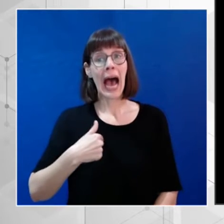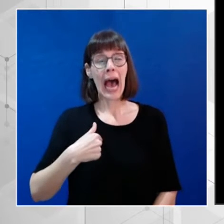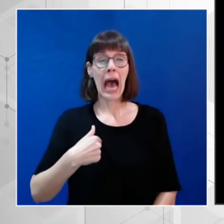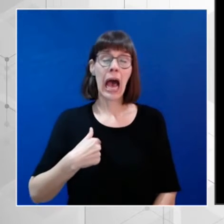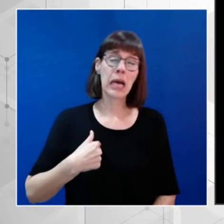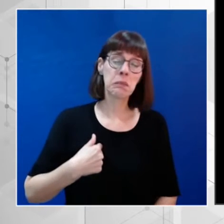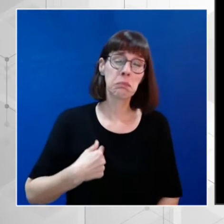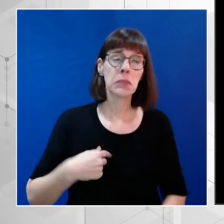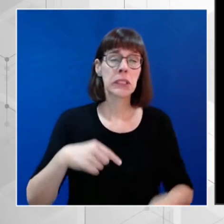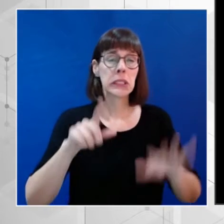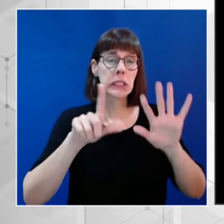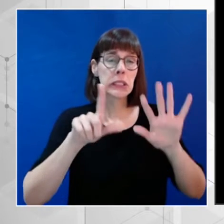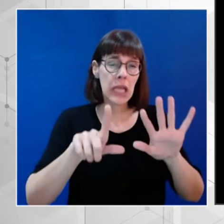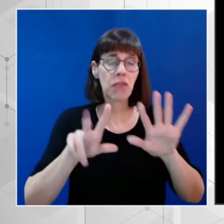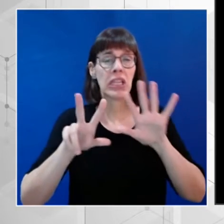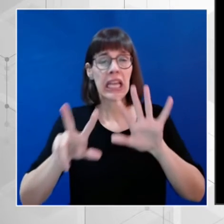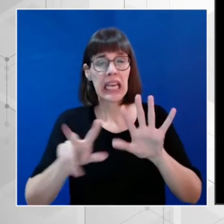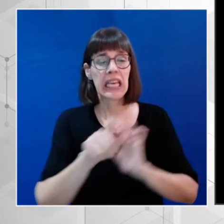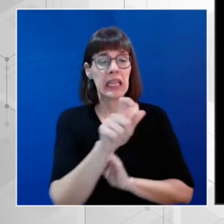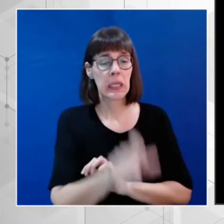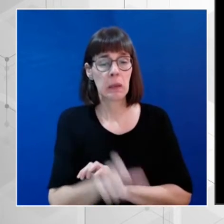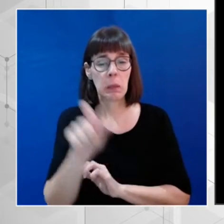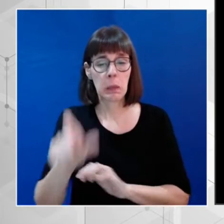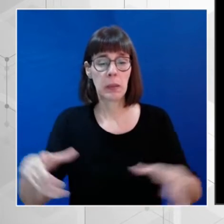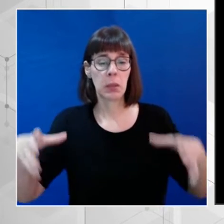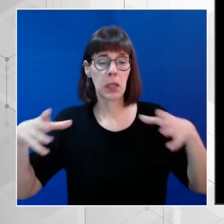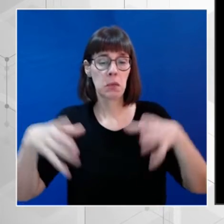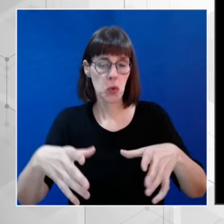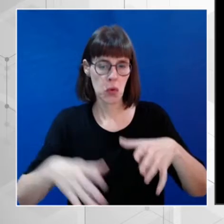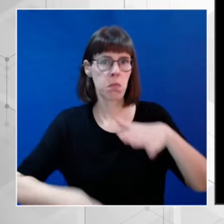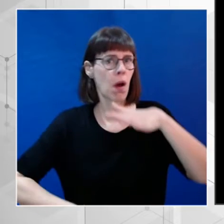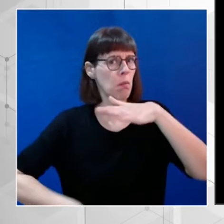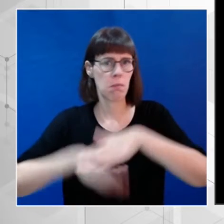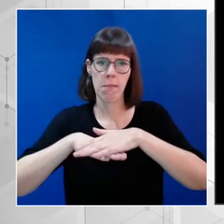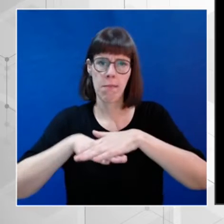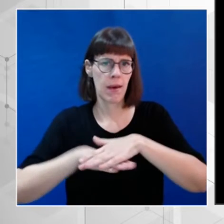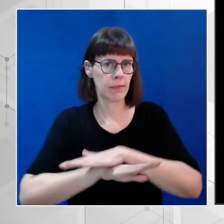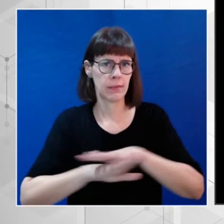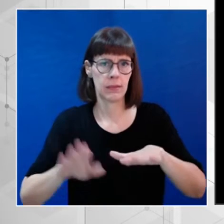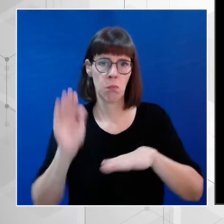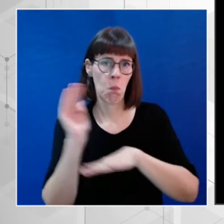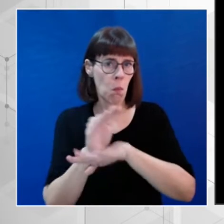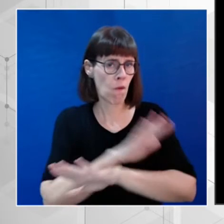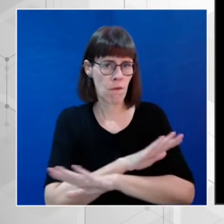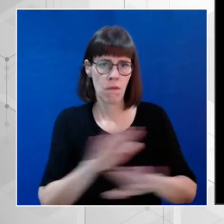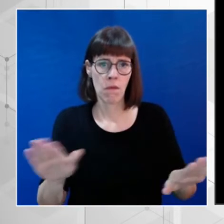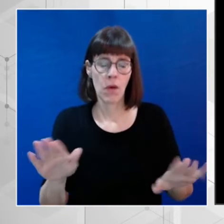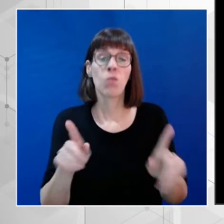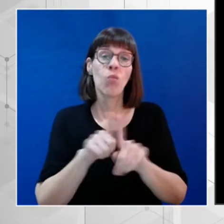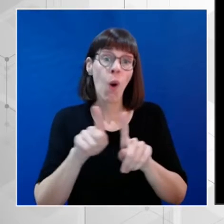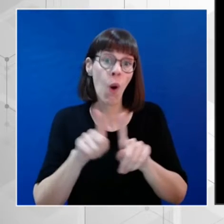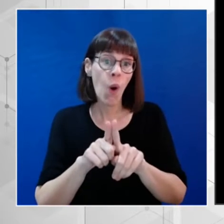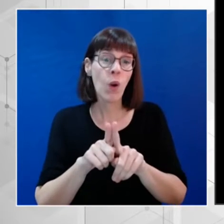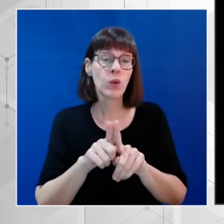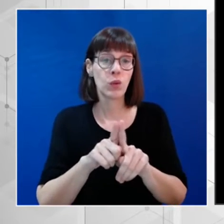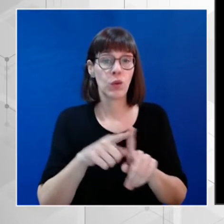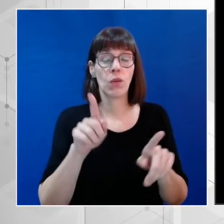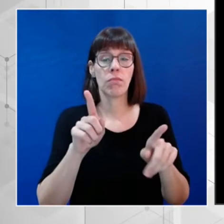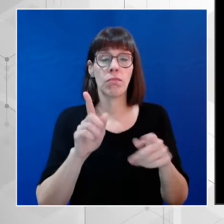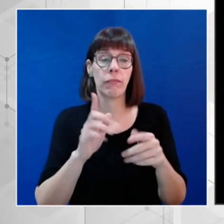7 or 8 people at the same time, no more than that. And same for Zoom, for example.